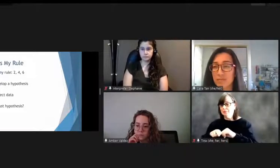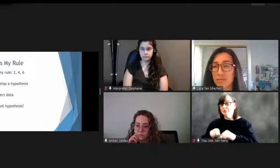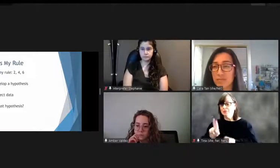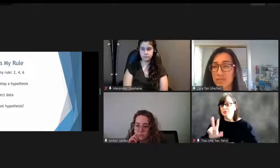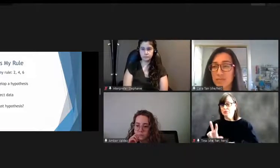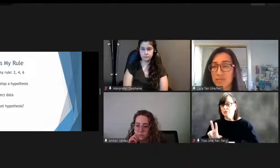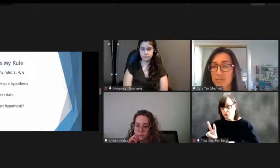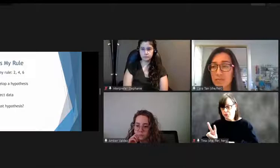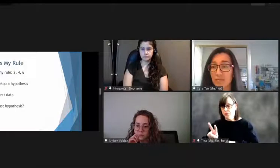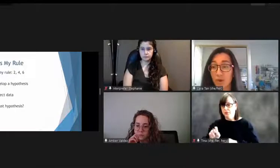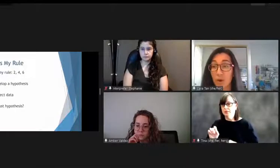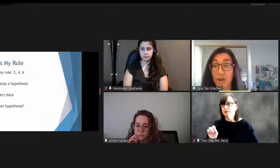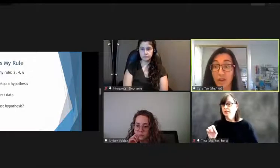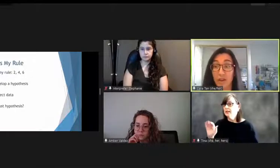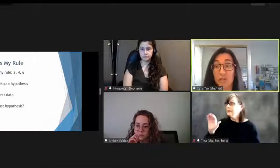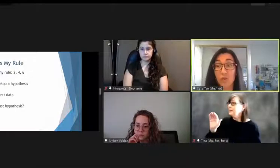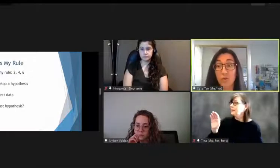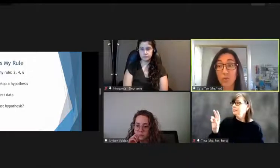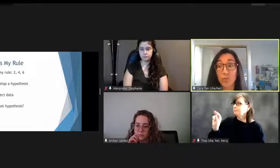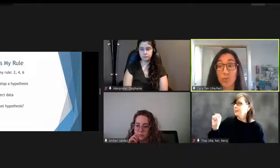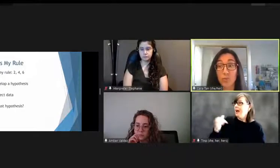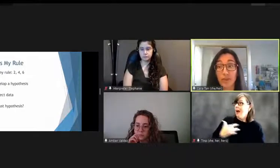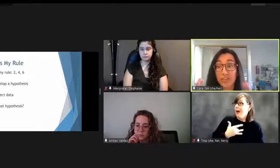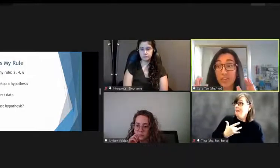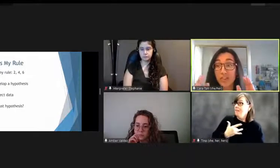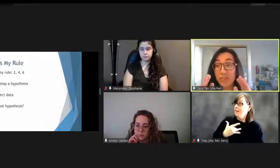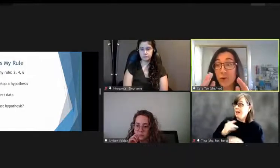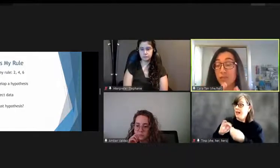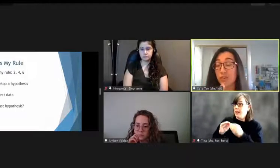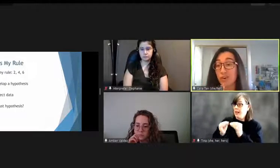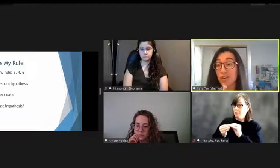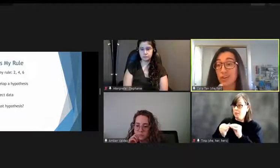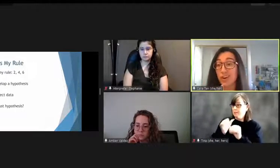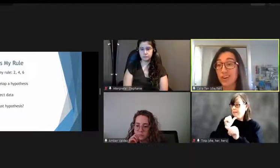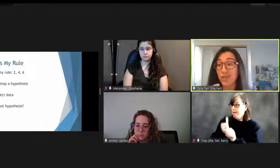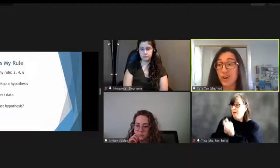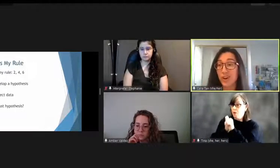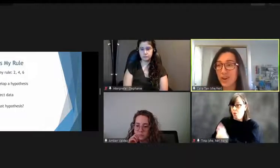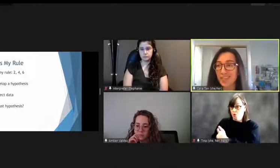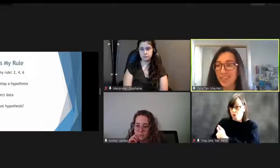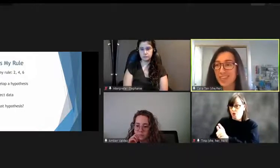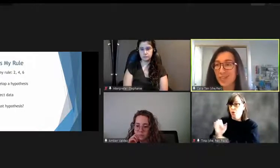numbers aren't out of order. Okay, so let's